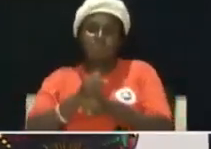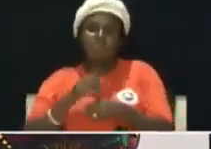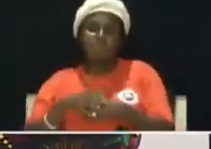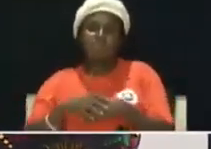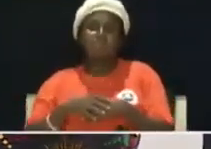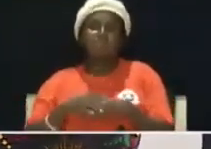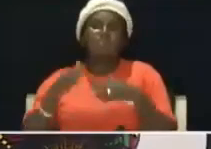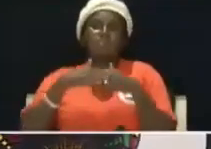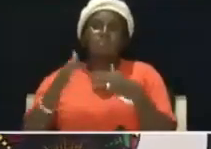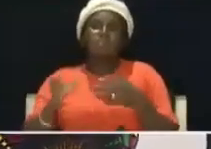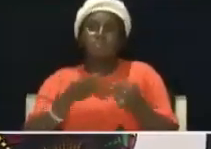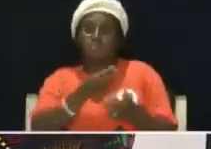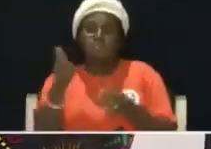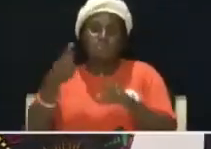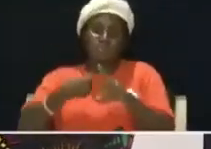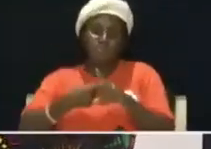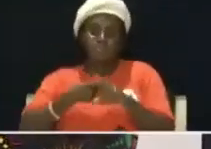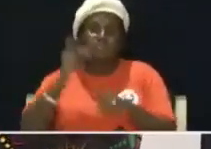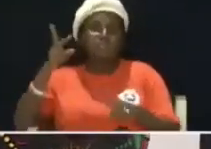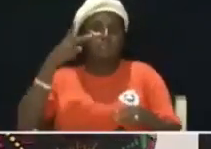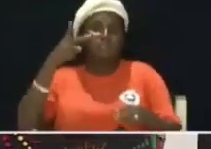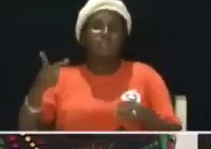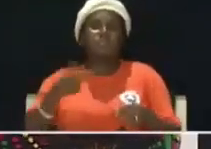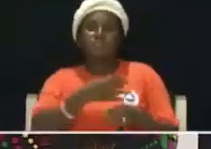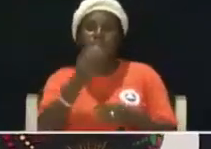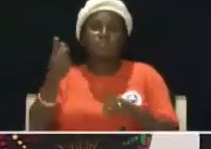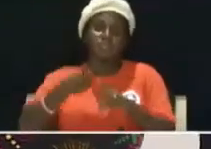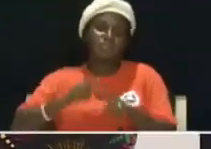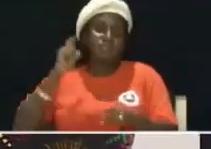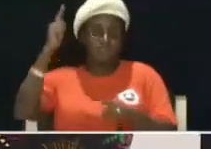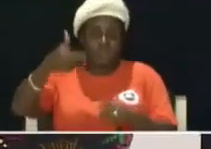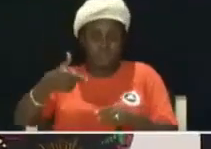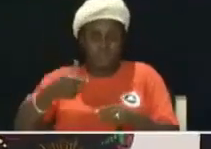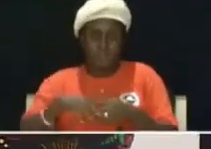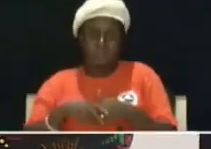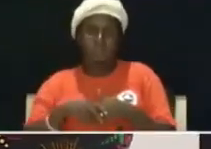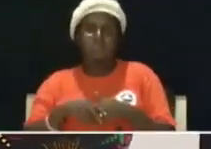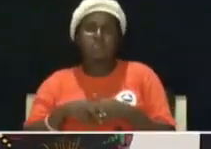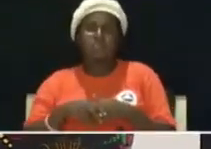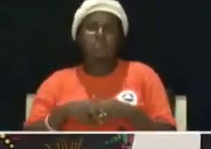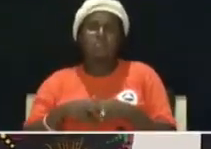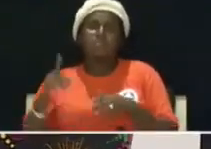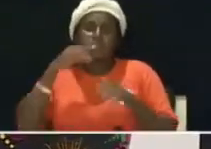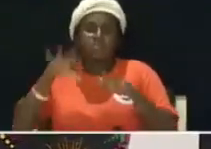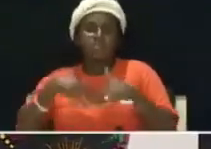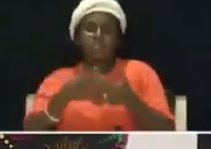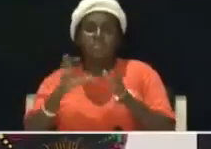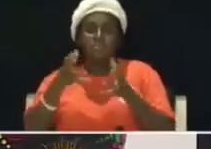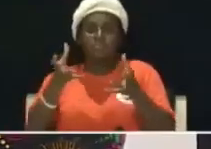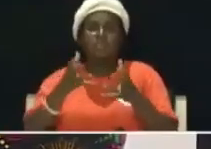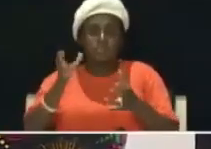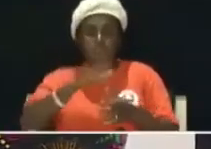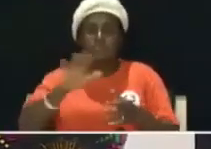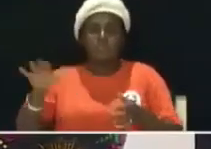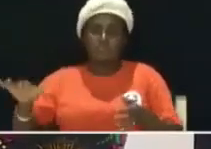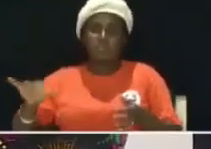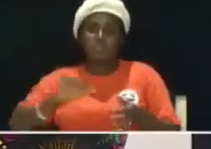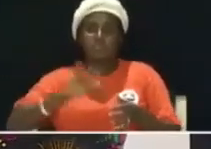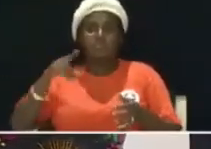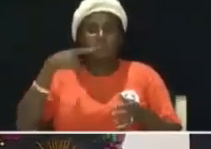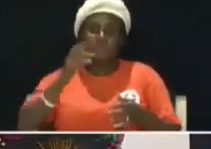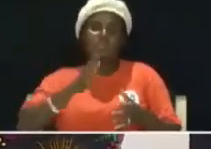few months later, I saw Daddy in the dream. He said, how do you want your children? I said,